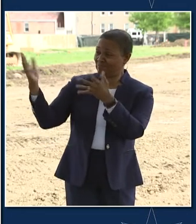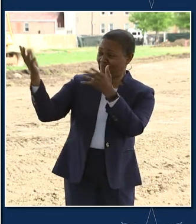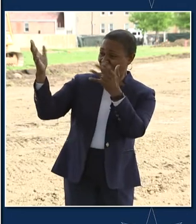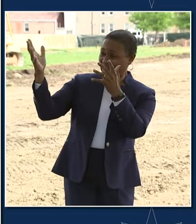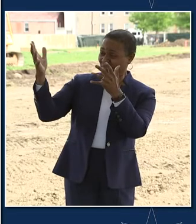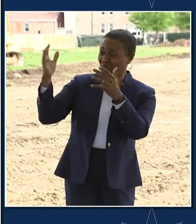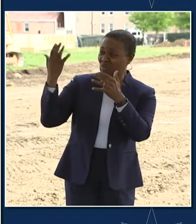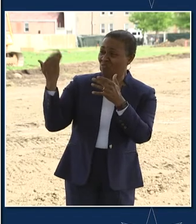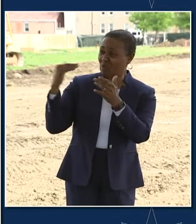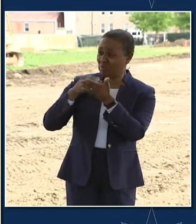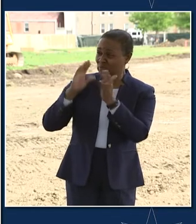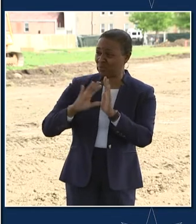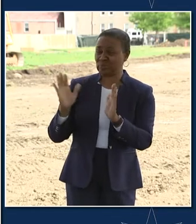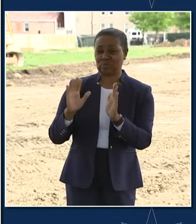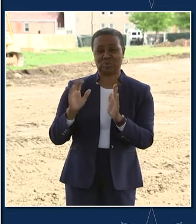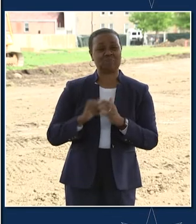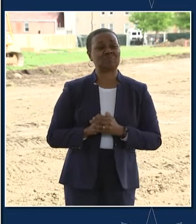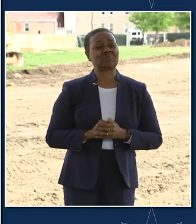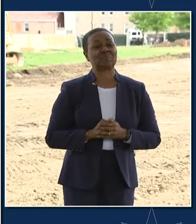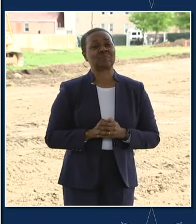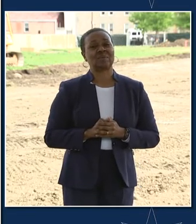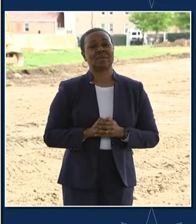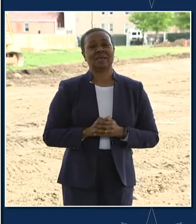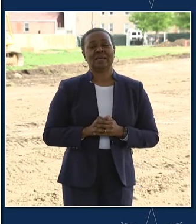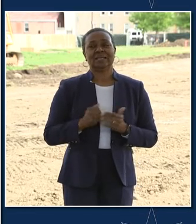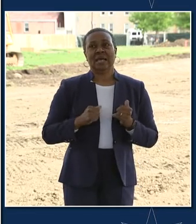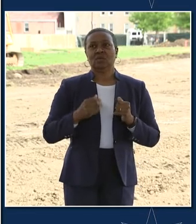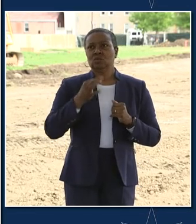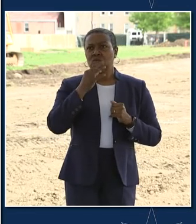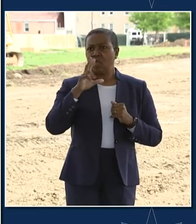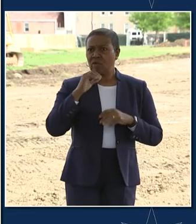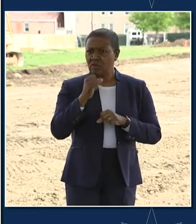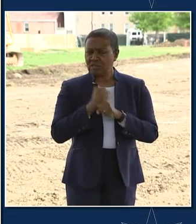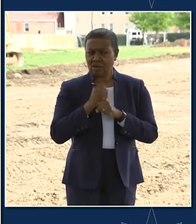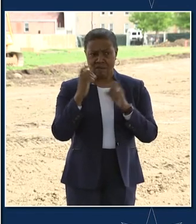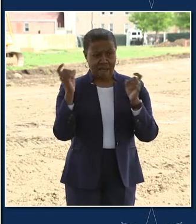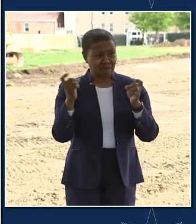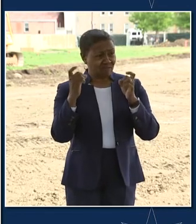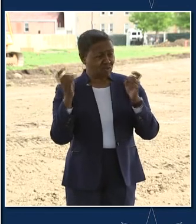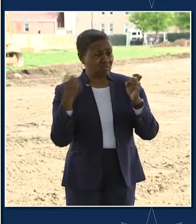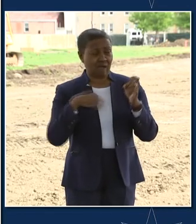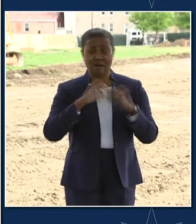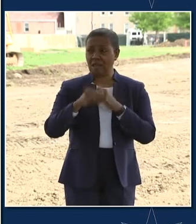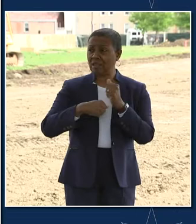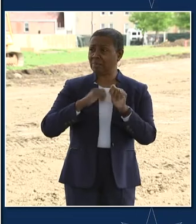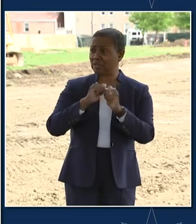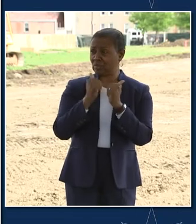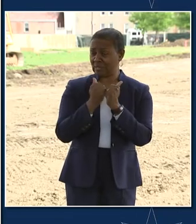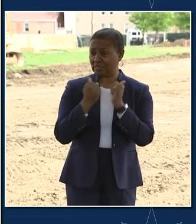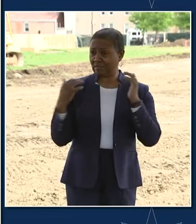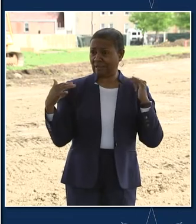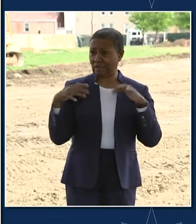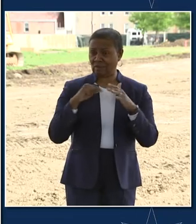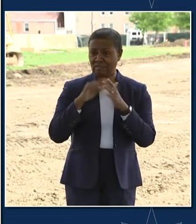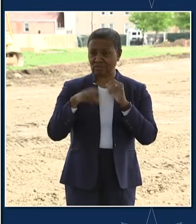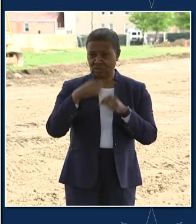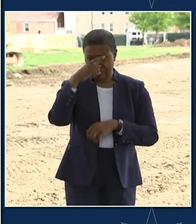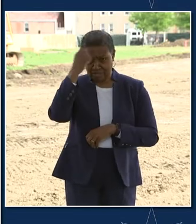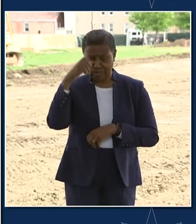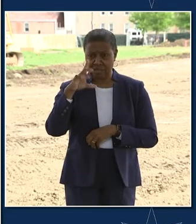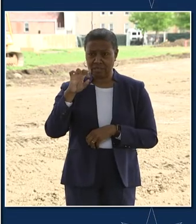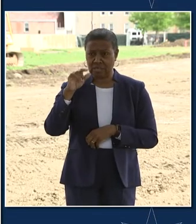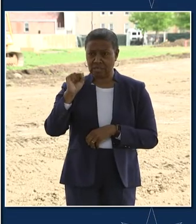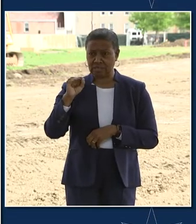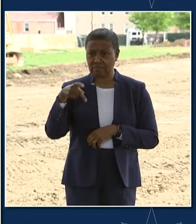for everything they do. And what are we going on? Our 30th year anniversary of our Alumni Association gathering this summer over at Douglas